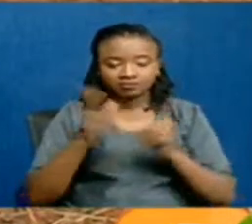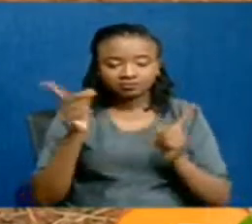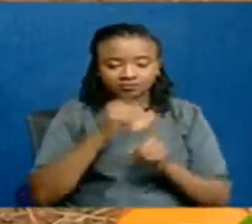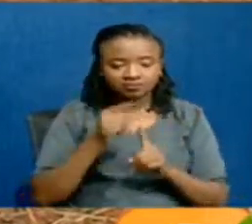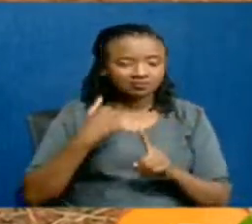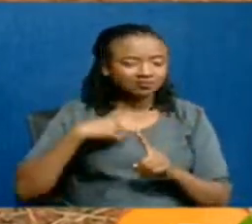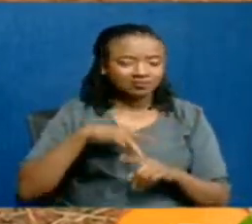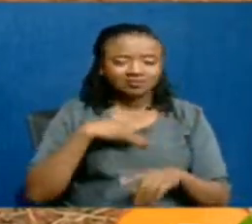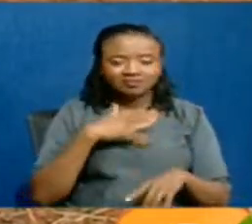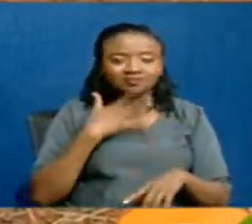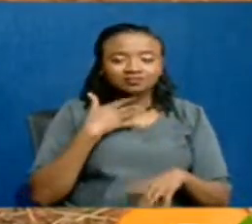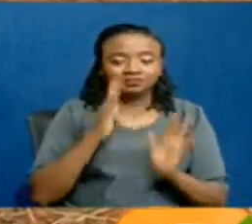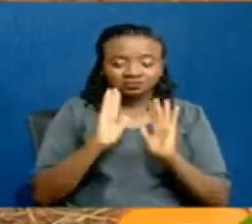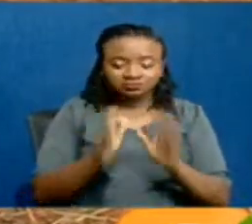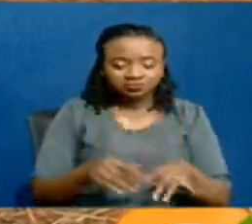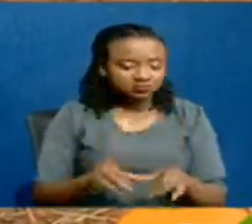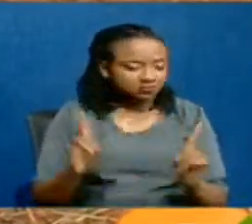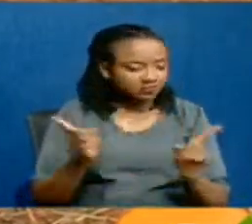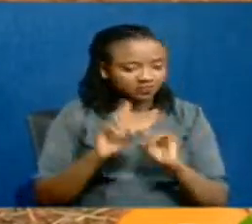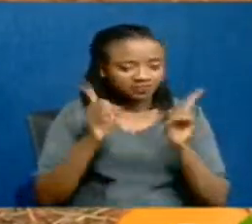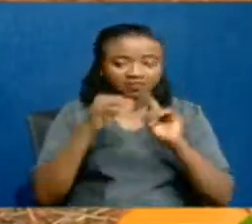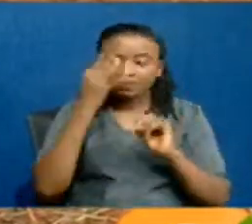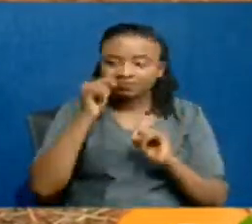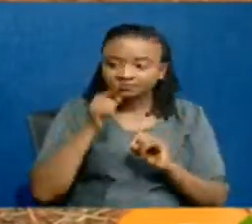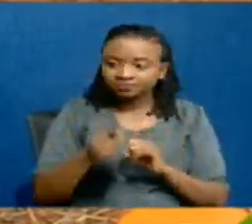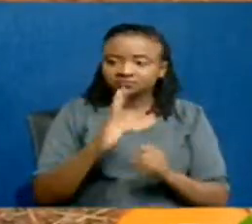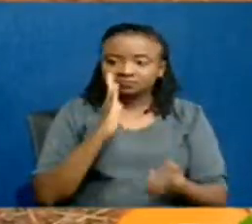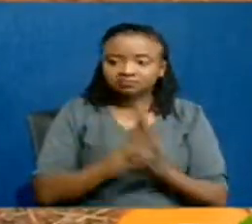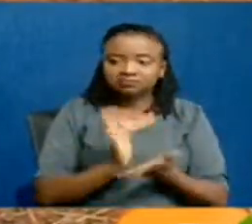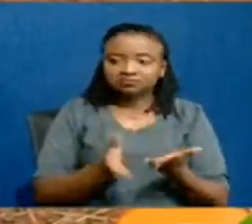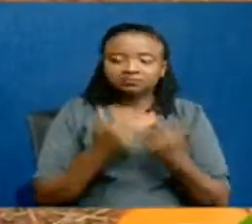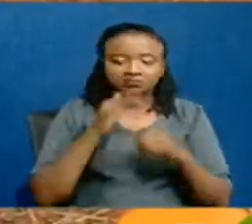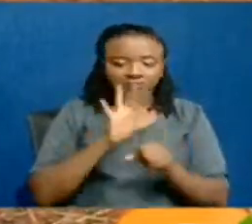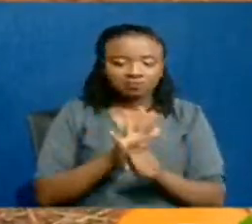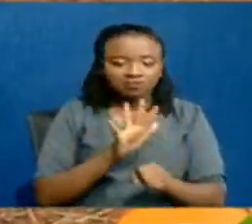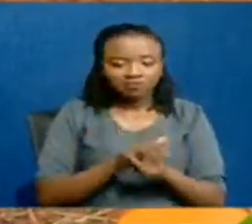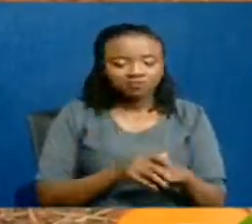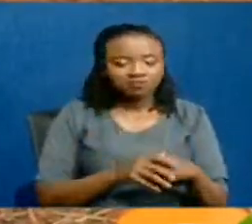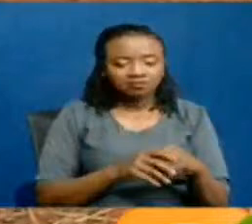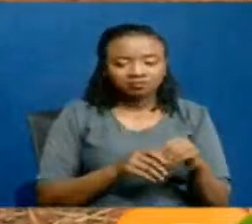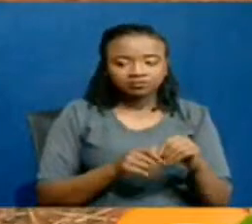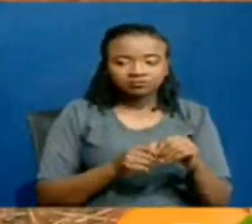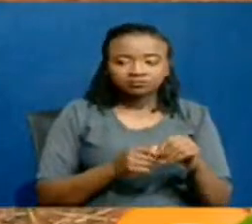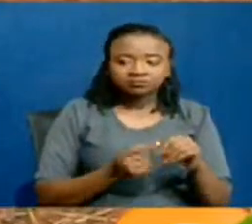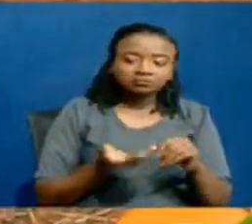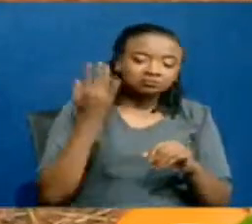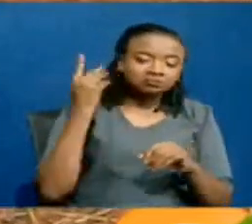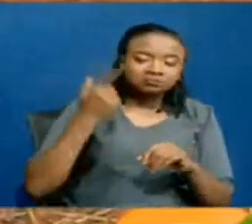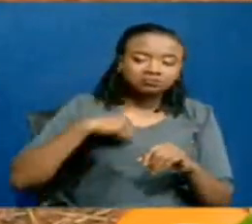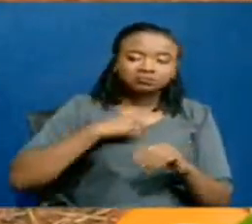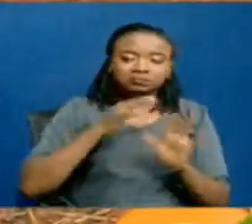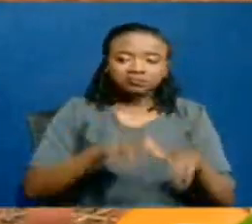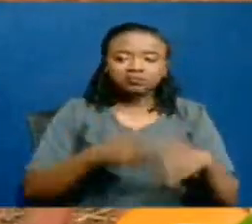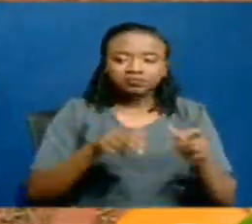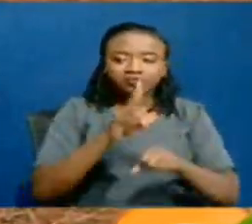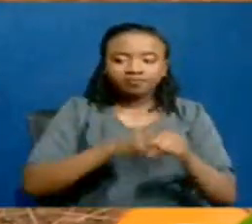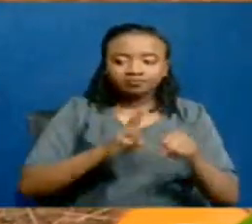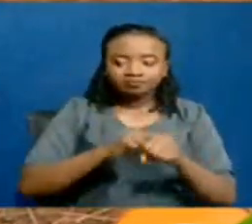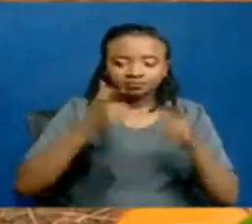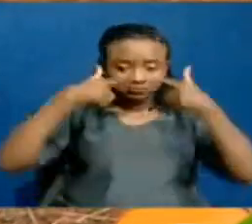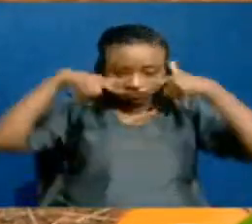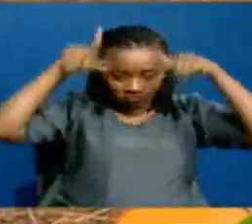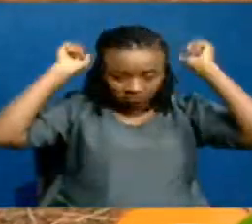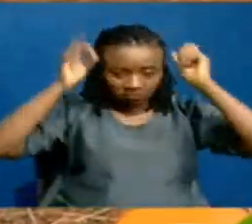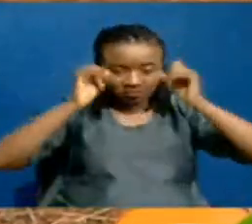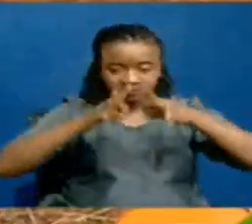atusiki kuyacha, maana tumeona matokeo. Zamani ile tulikuwa tunalima na ngombe. Mvua ikikuja